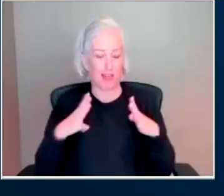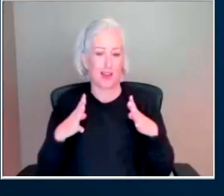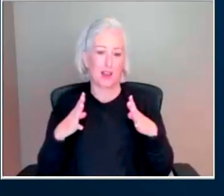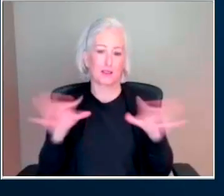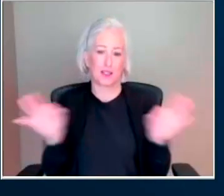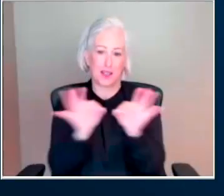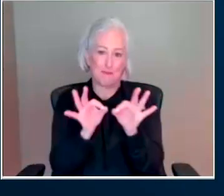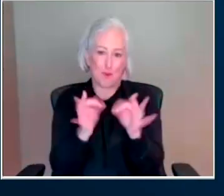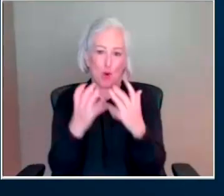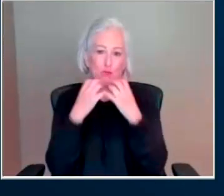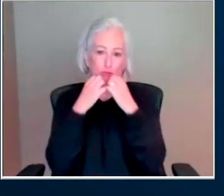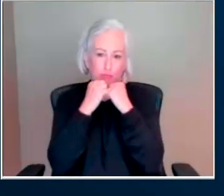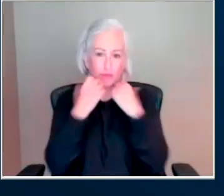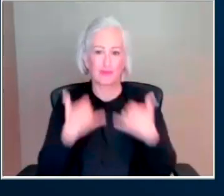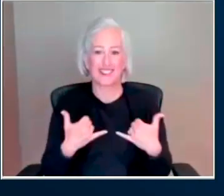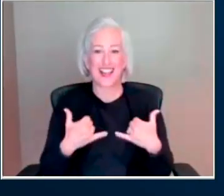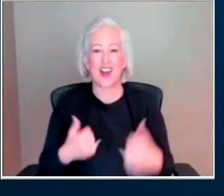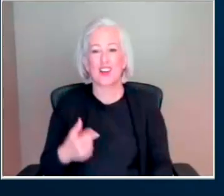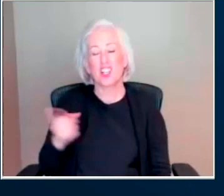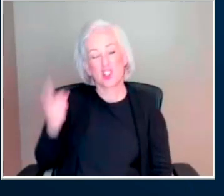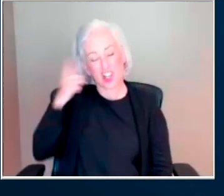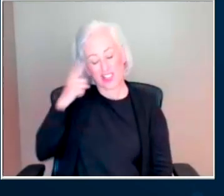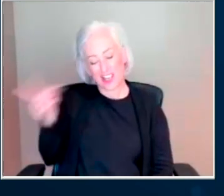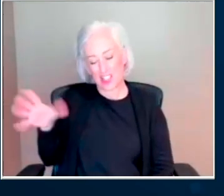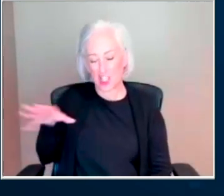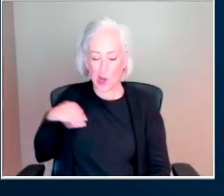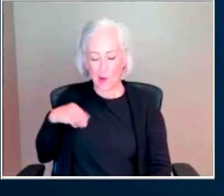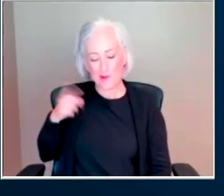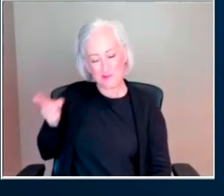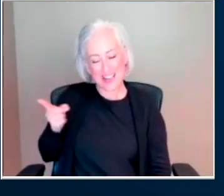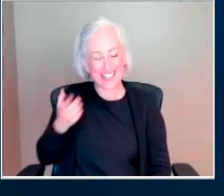she thinks she owns me.